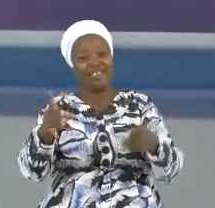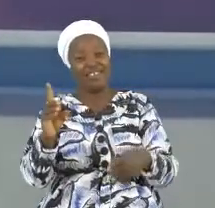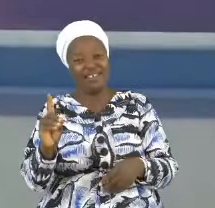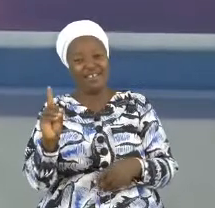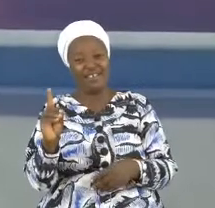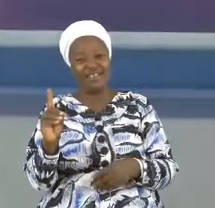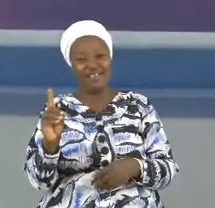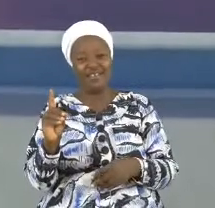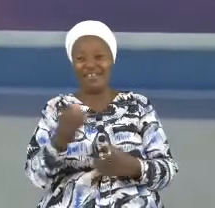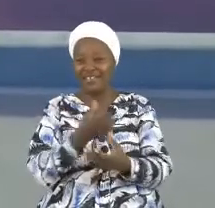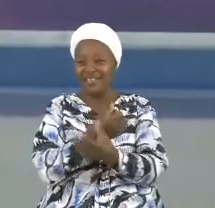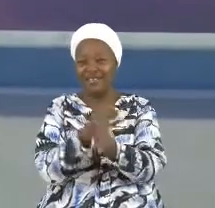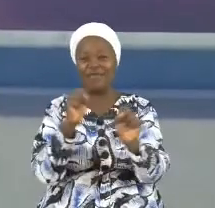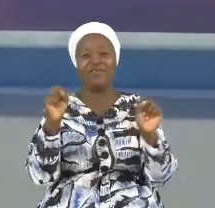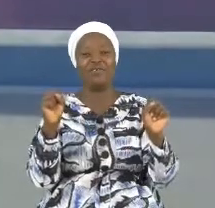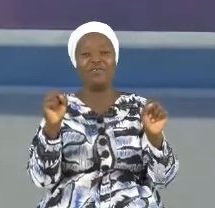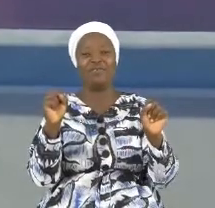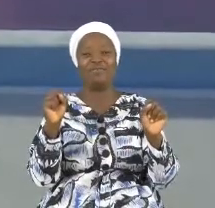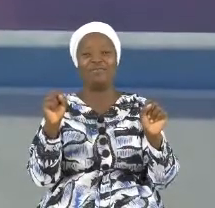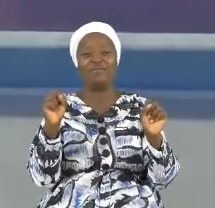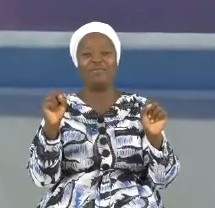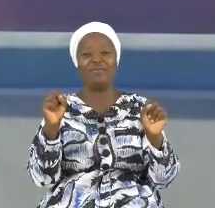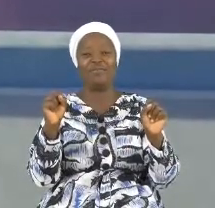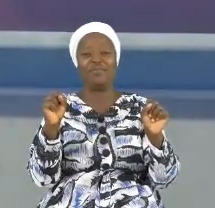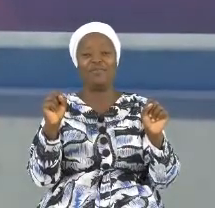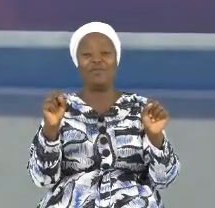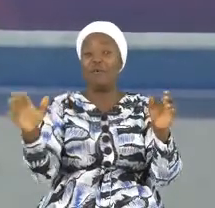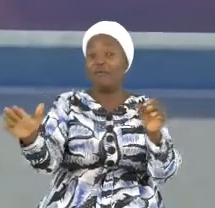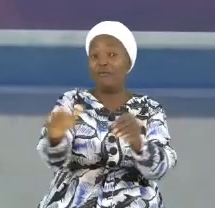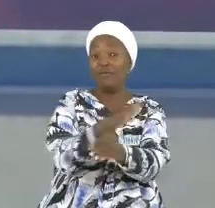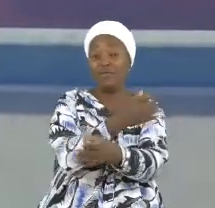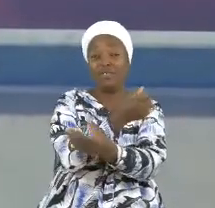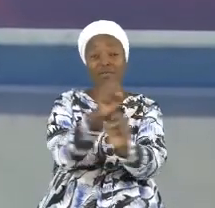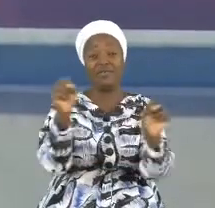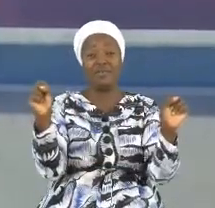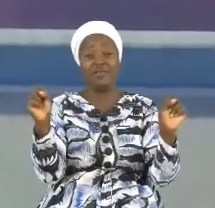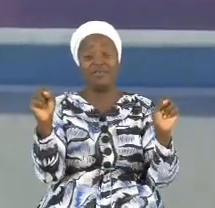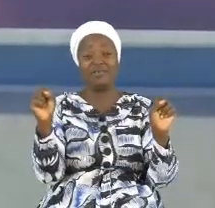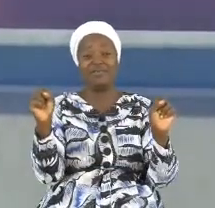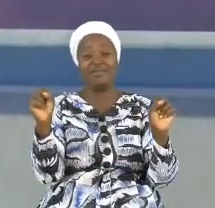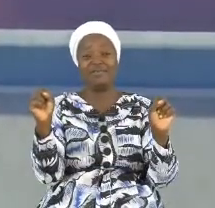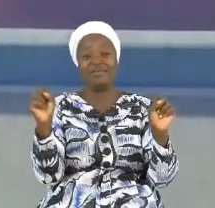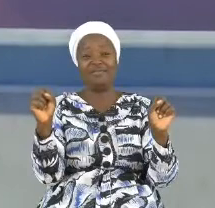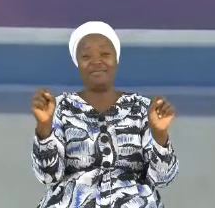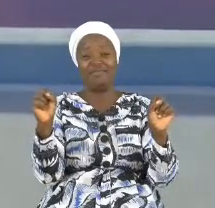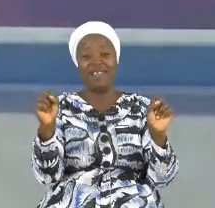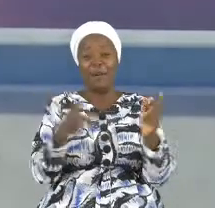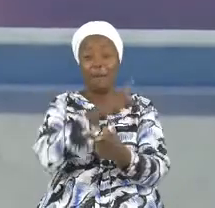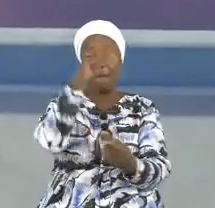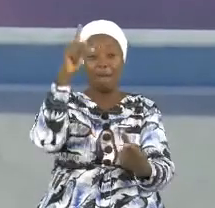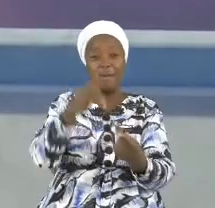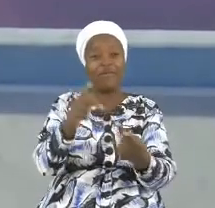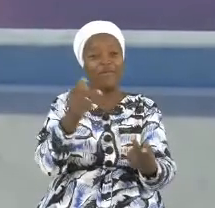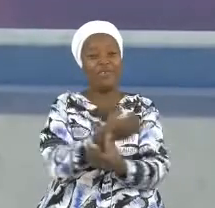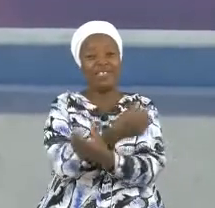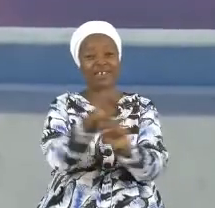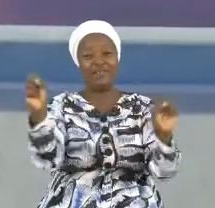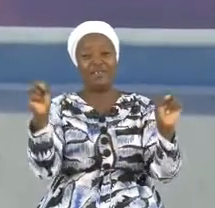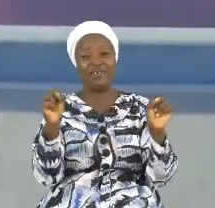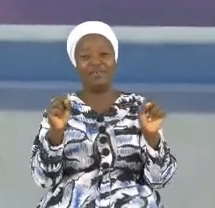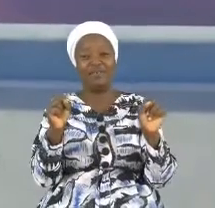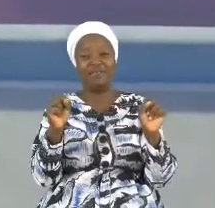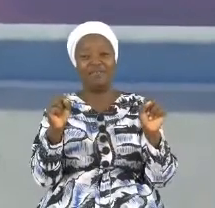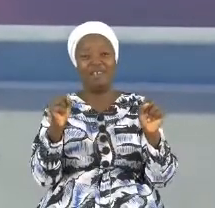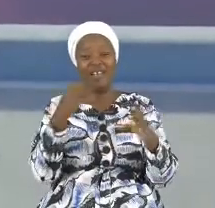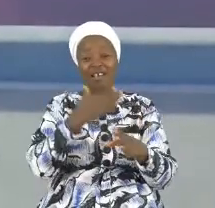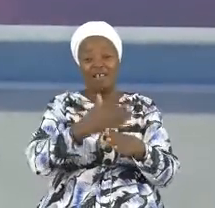redemption. Full redemption. Perfect redemption. Amen. Total